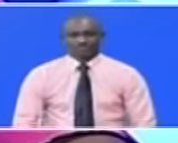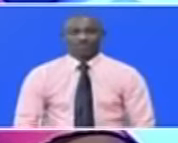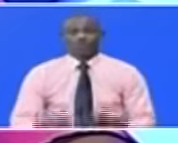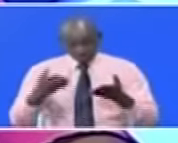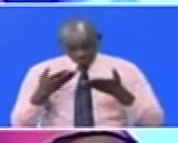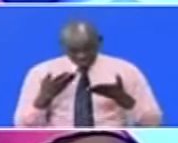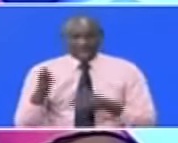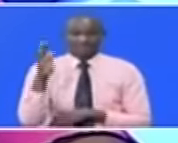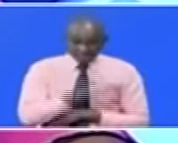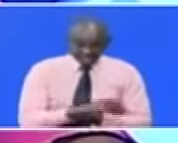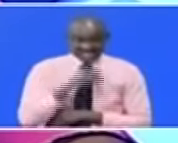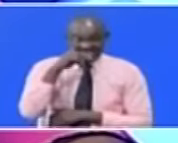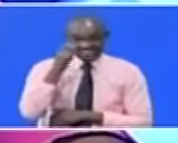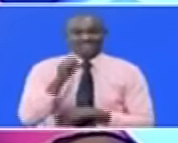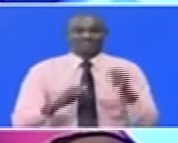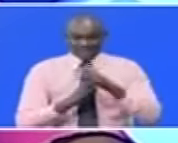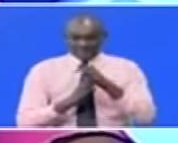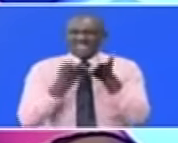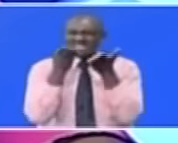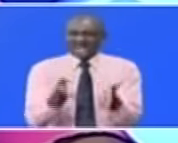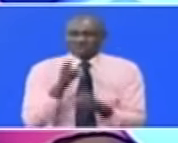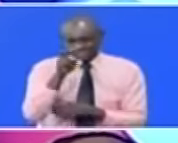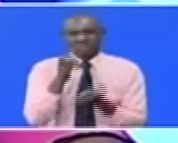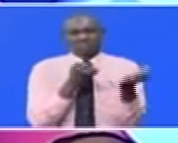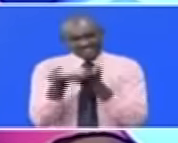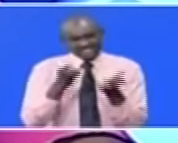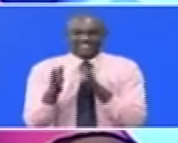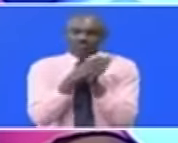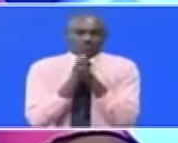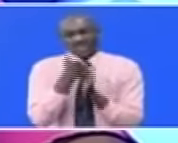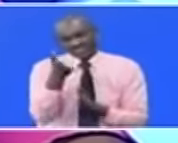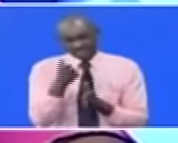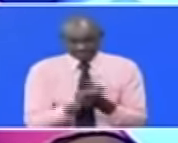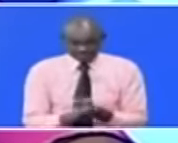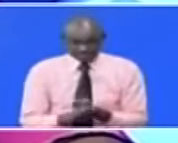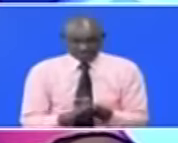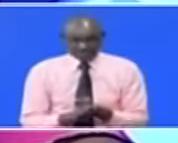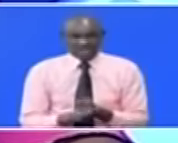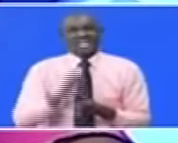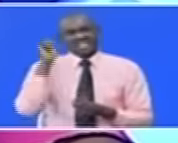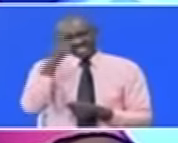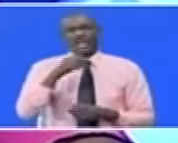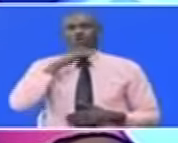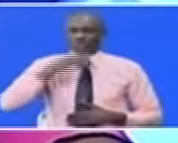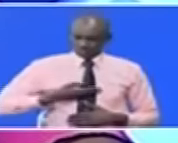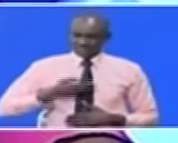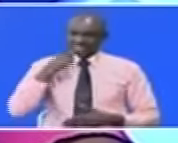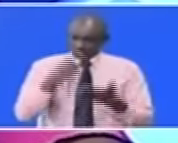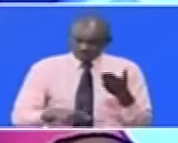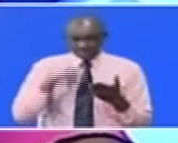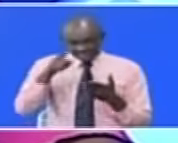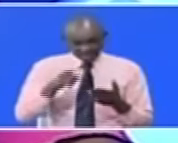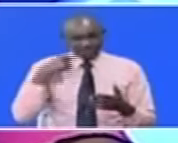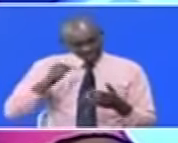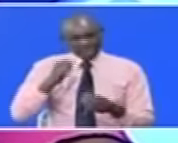And welcome back to KTN Prime. Let's now take a look at some business stories making headlines. And Kenyan consumers have been forced to dig deeper into